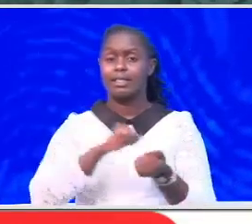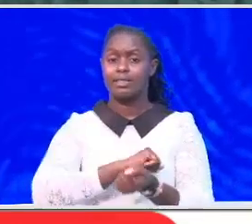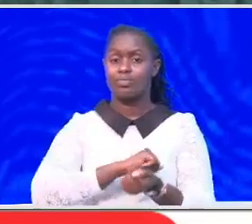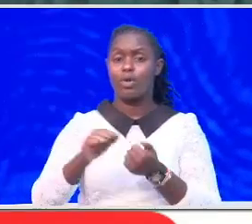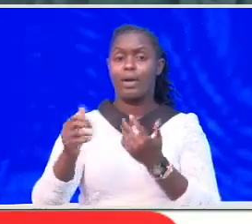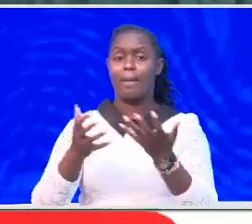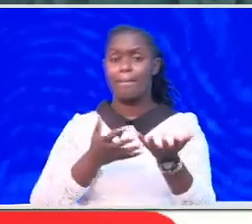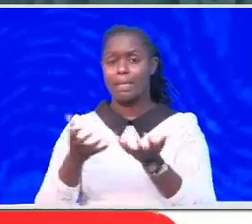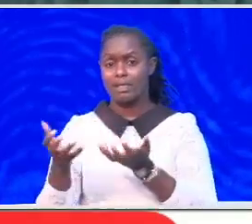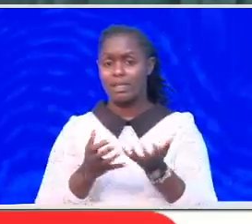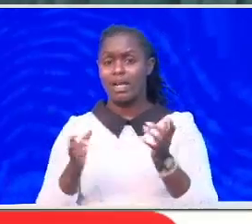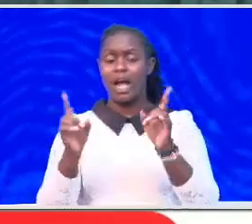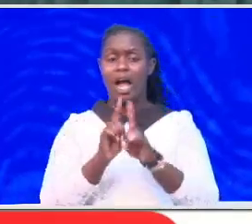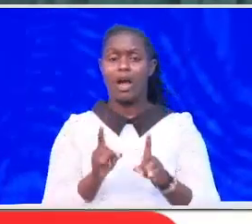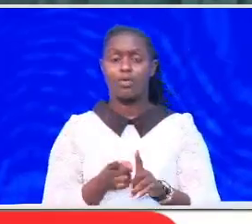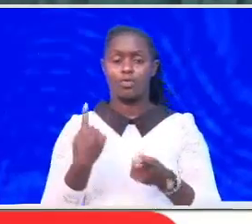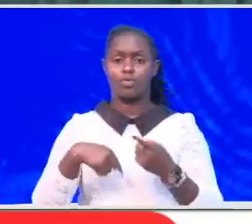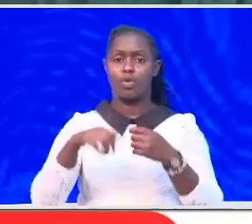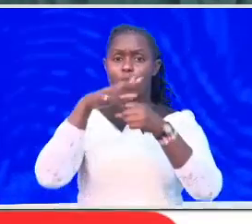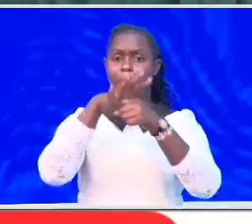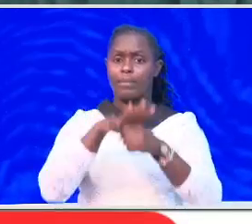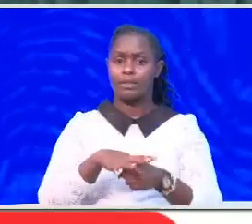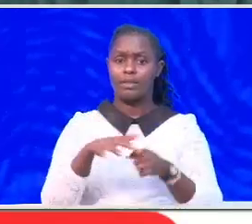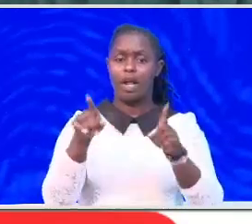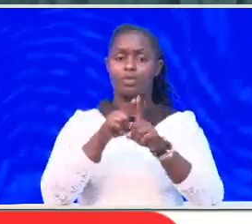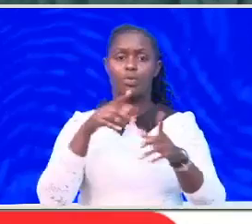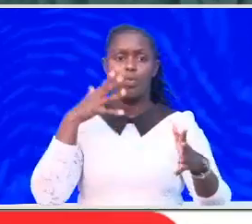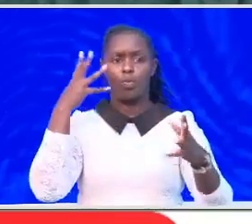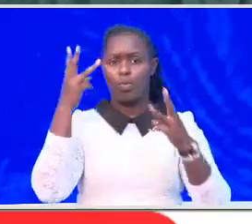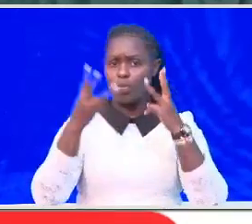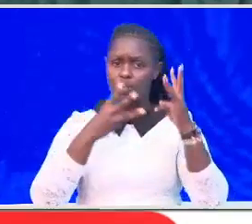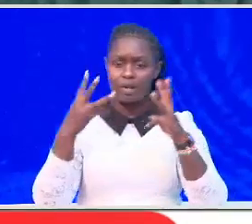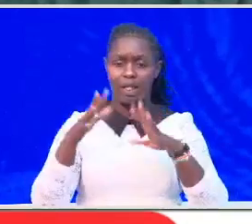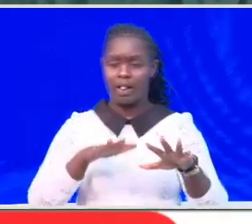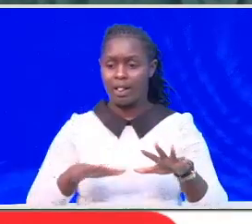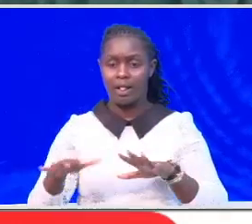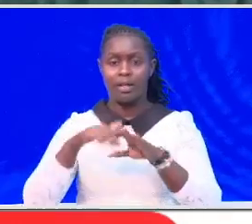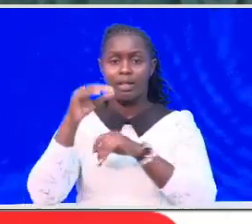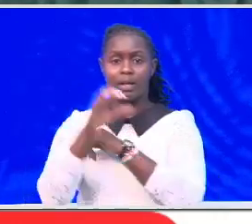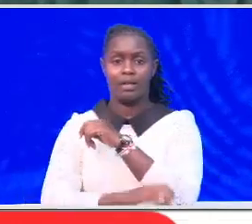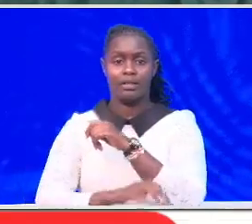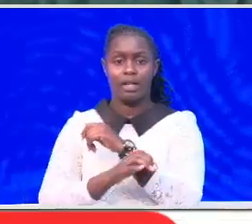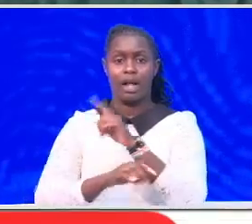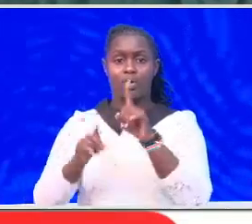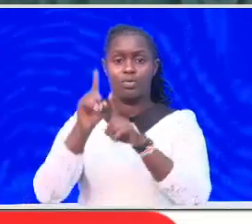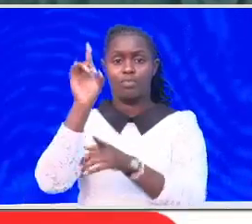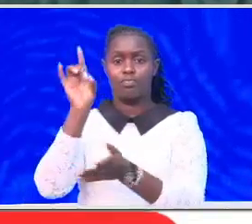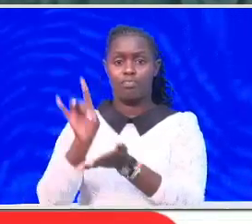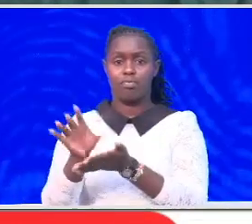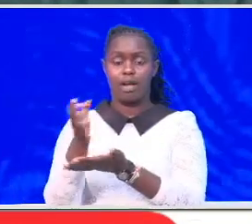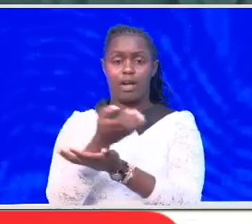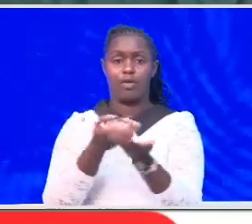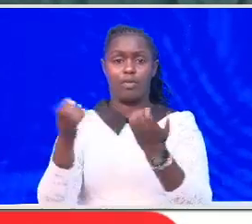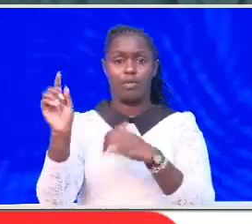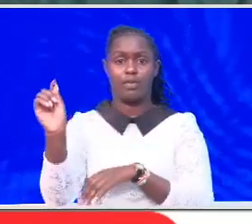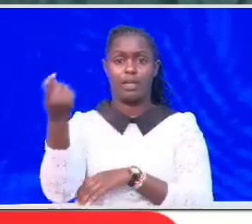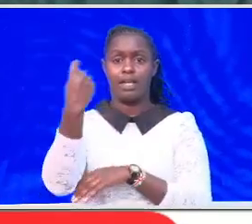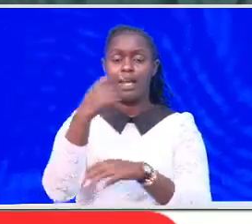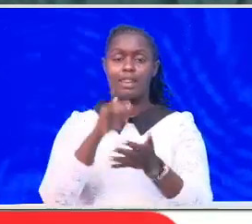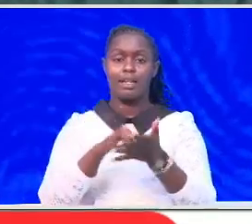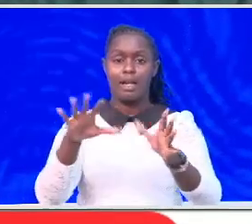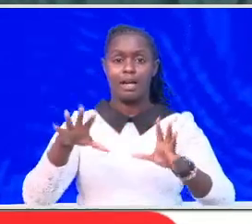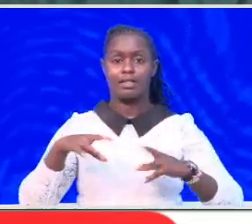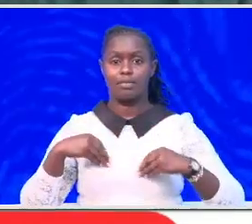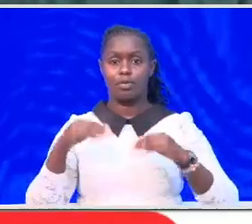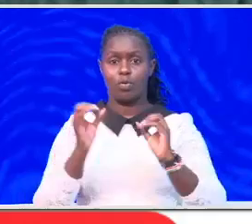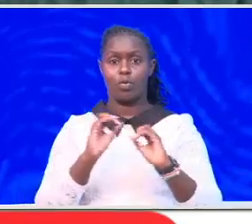na kulete uhasama katika taifa letu, na kusabotage economy ya Kenya. That is not acceptable.